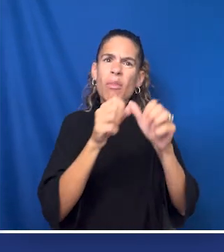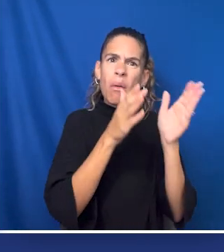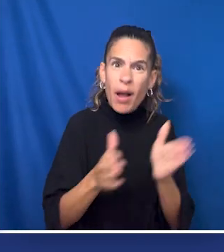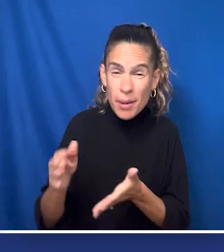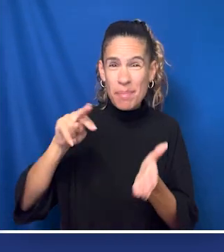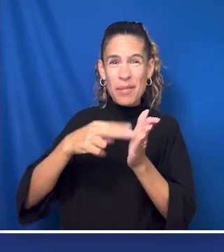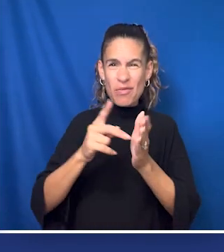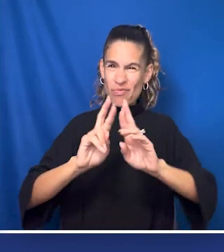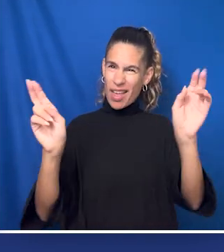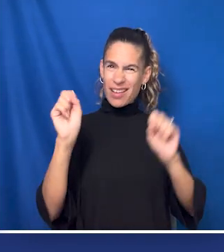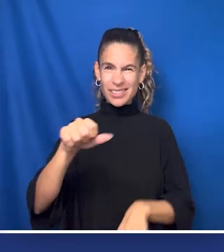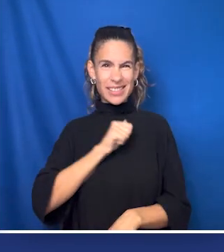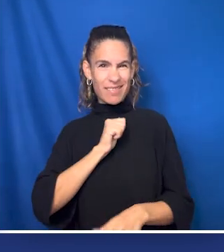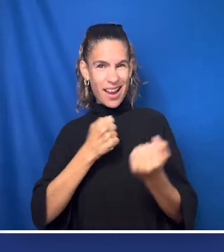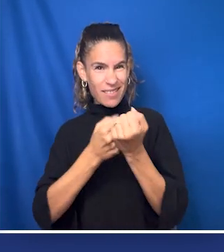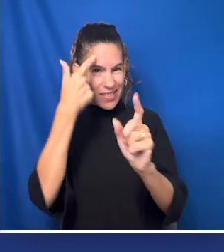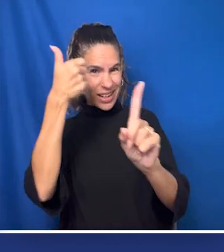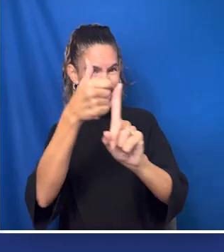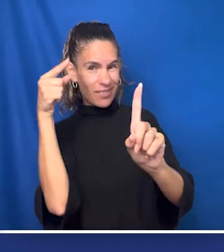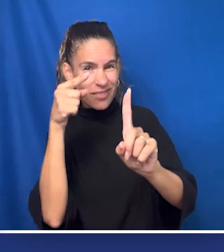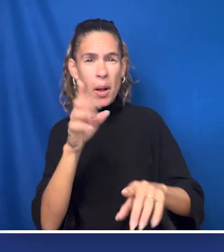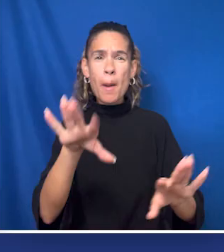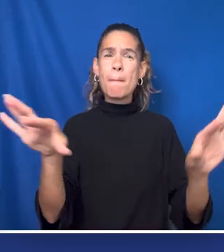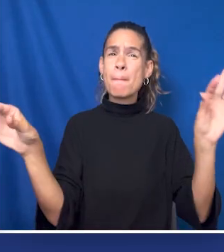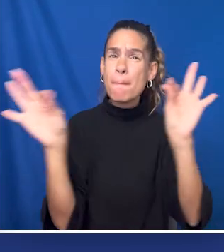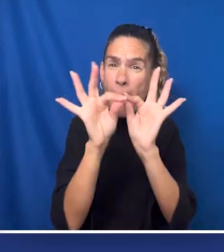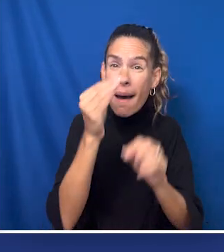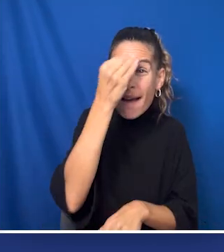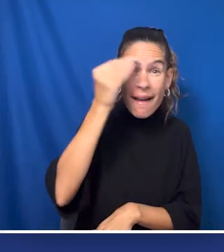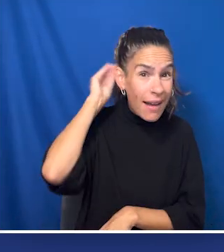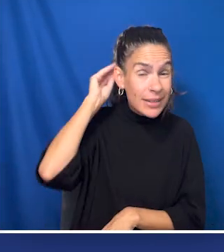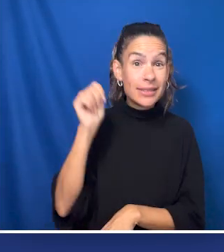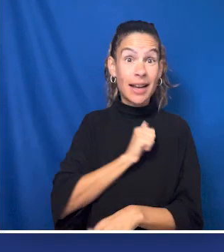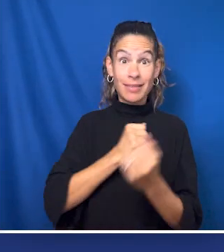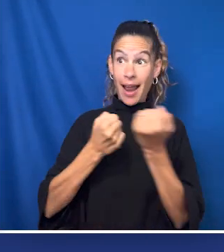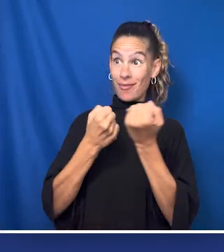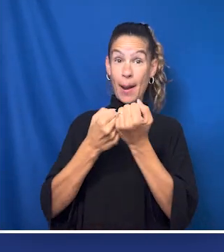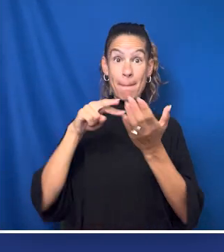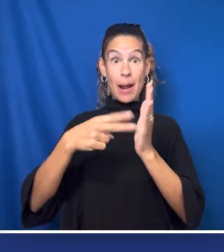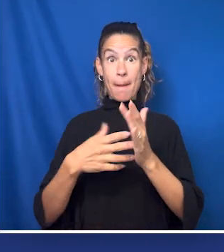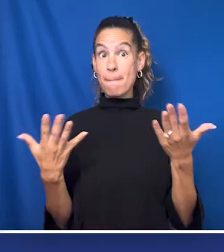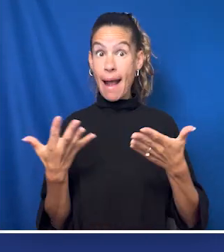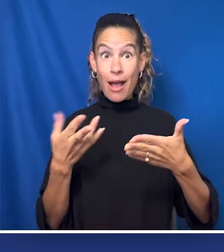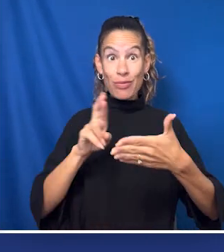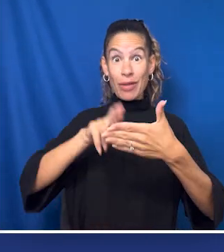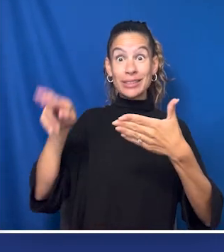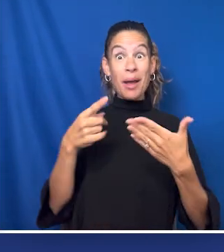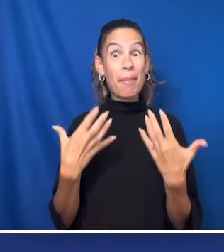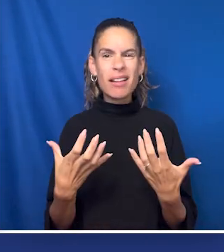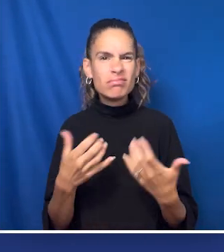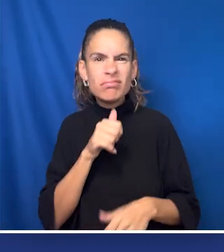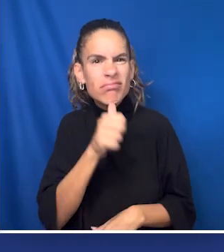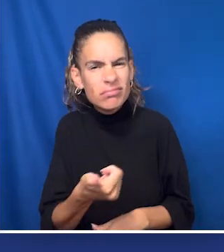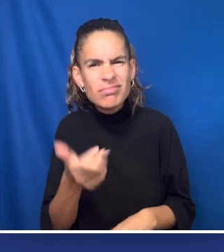stay organized, you'll be ready to be your own advocate. It's important to remember that your self-advocacy may not always turn out the